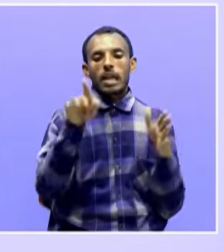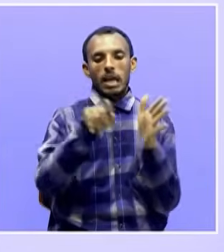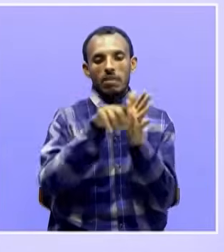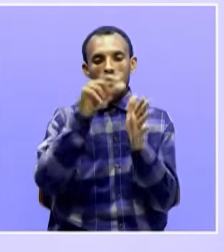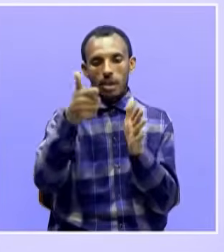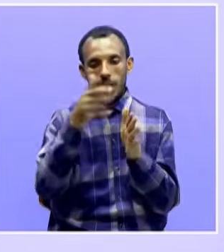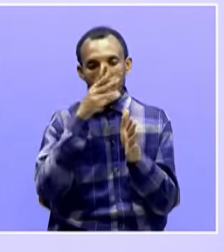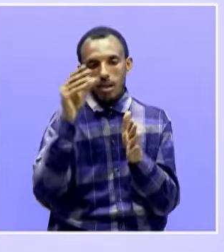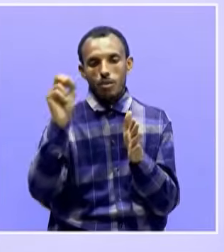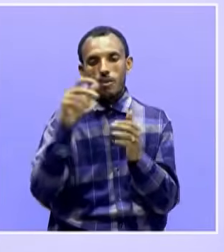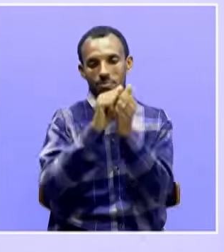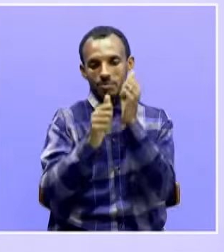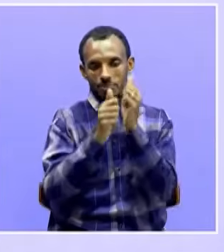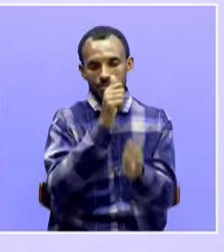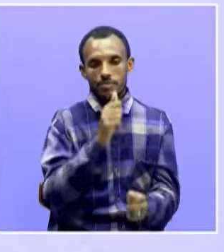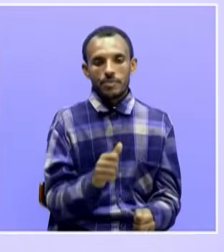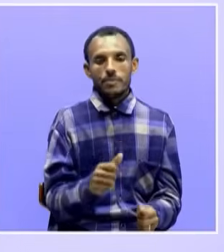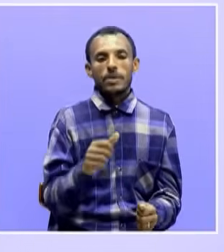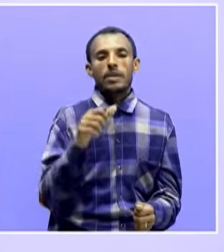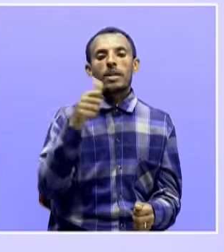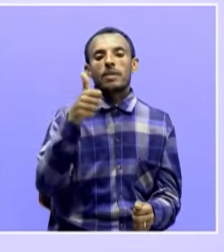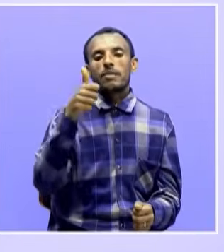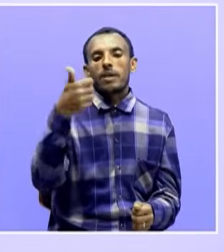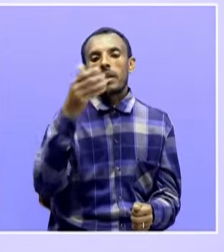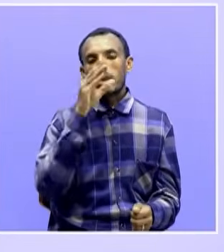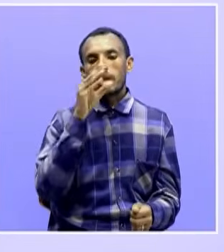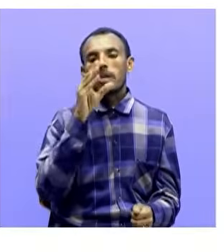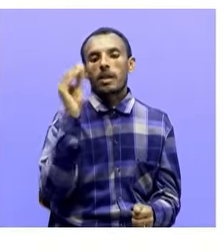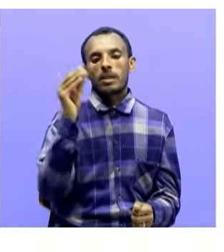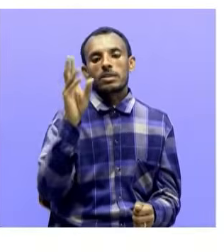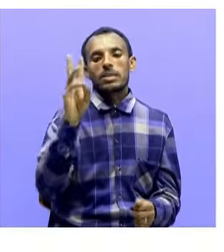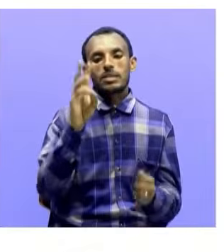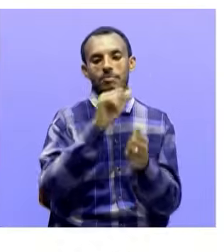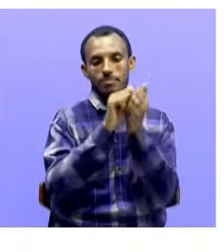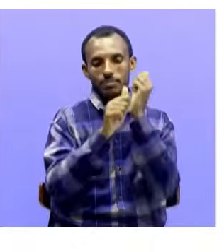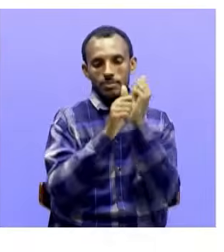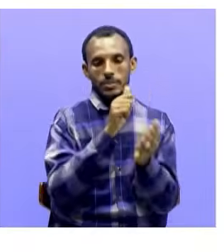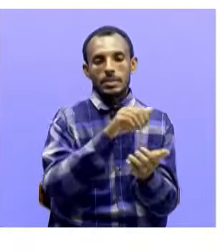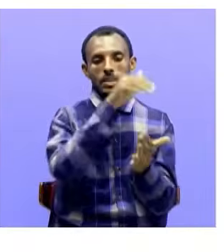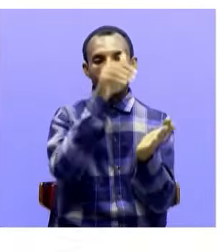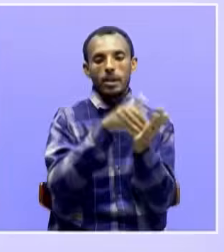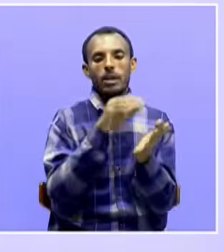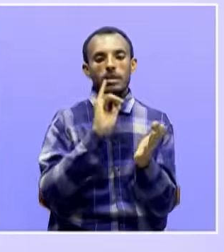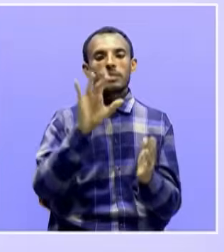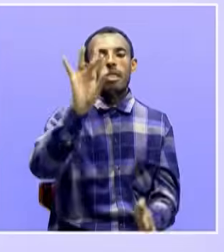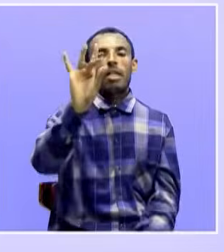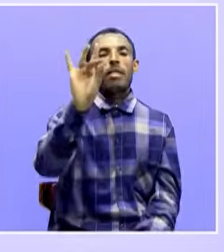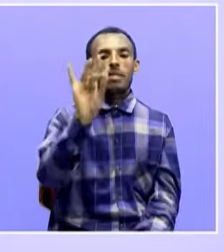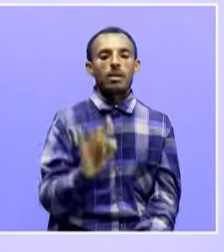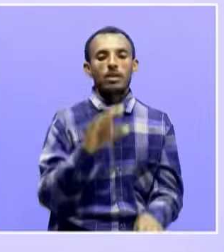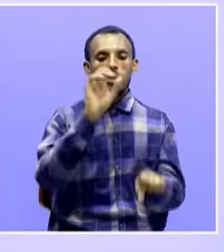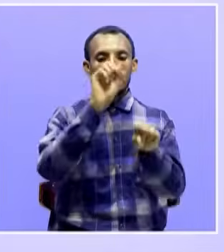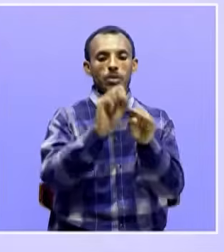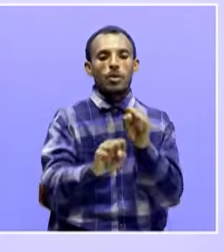one by this and cancel this out. You have this, the middle value will be 8. So